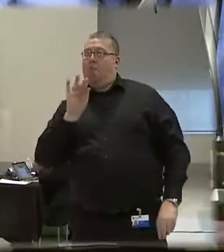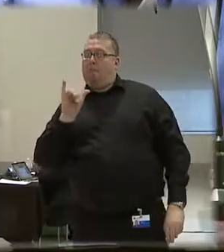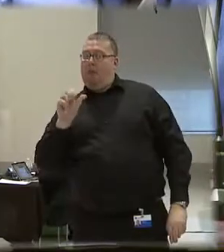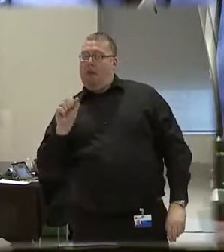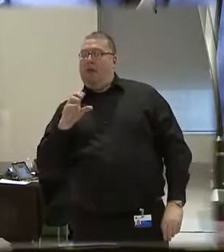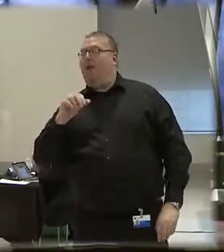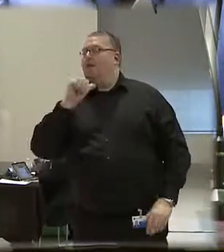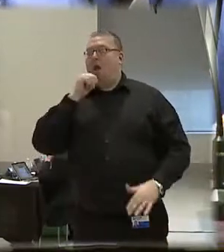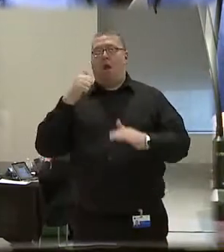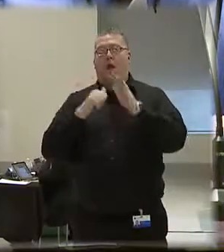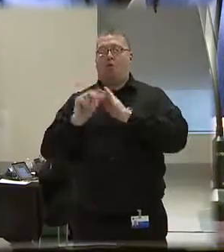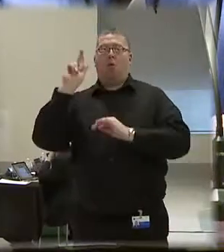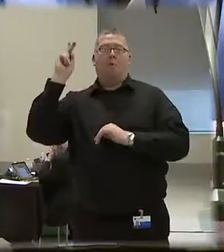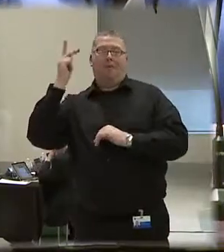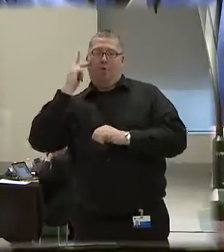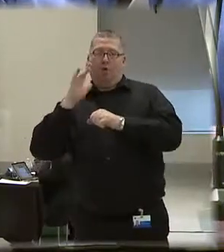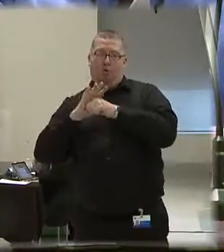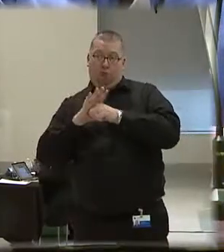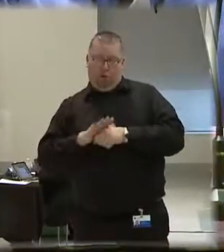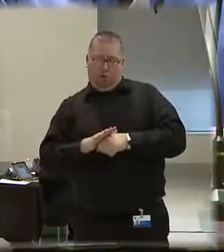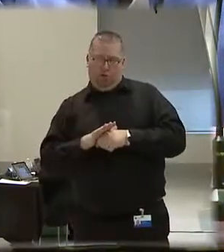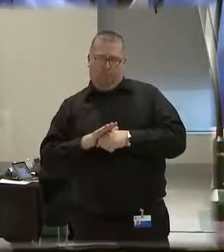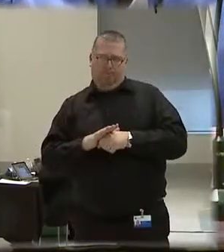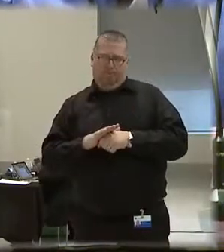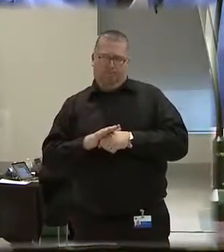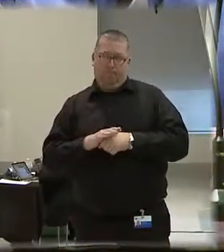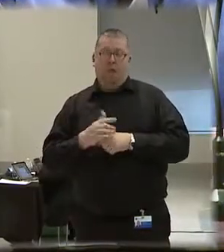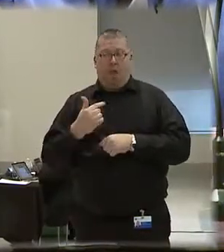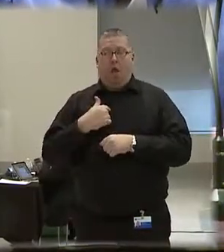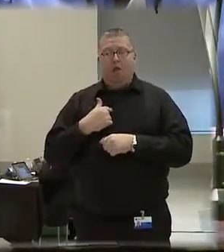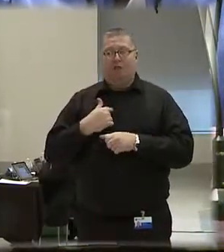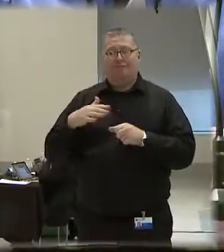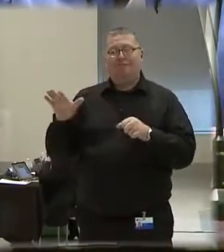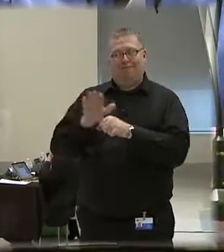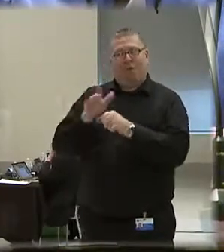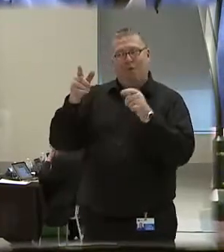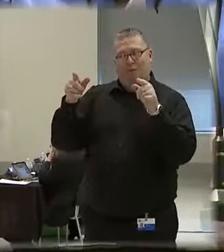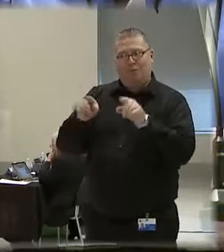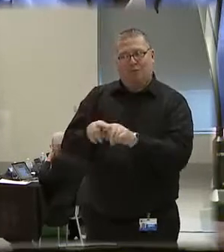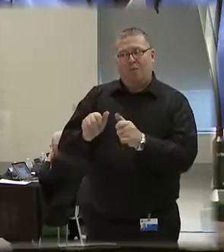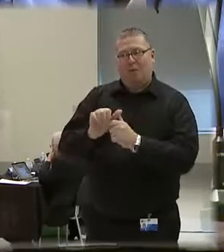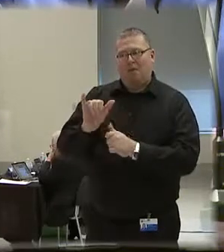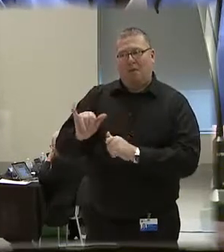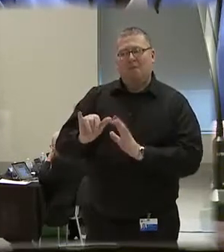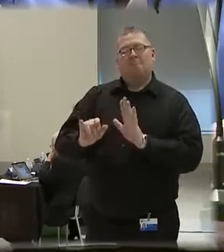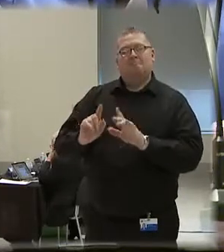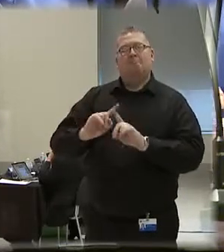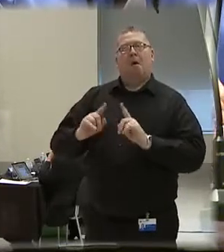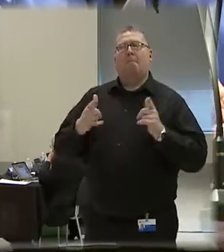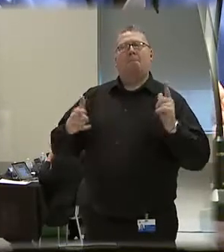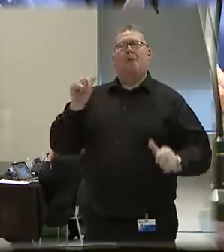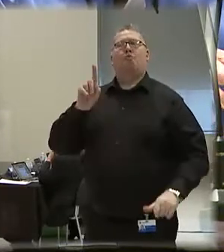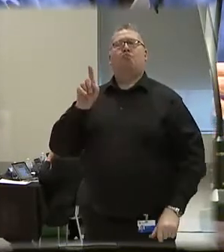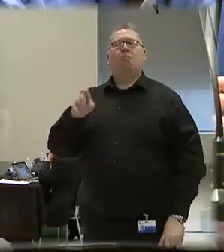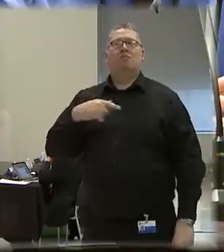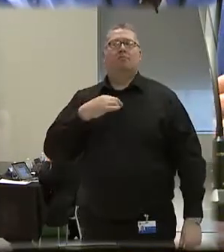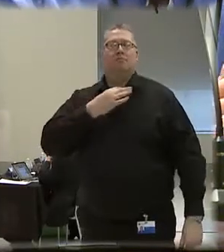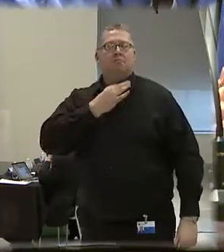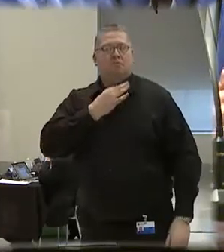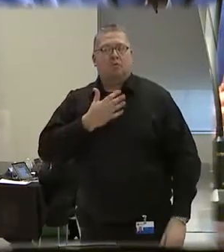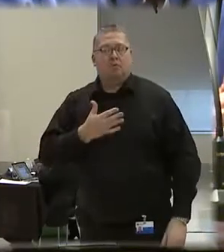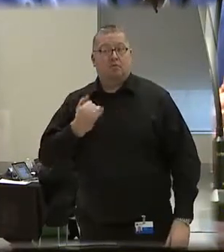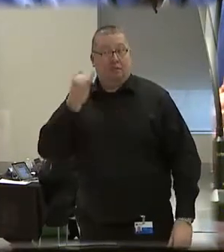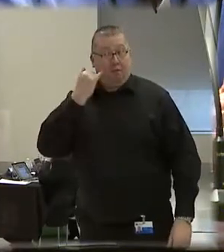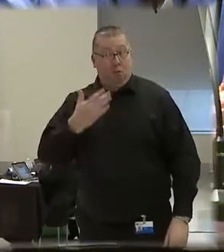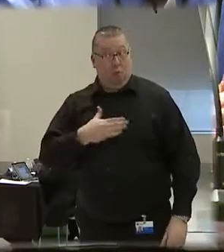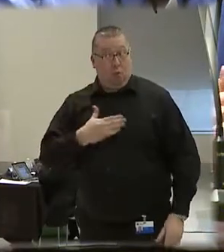to political pressures. I wholeheartedly agree. But here's the bigger question, if you